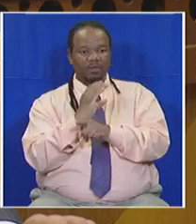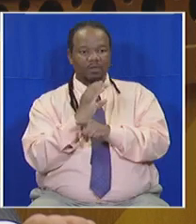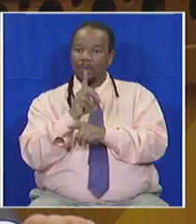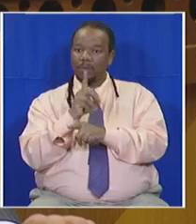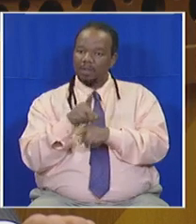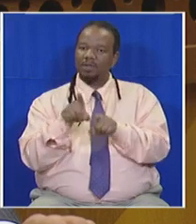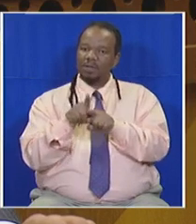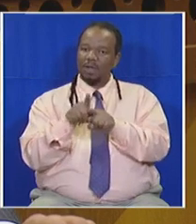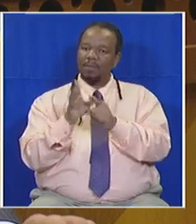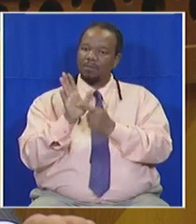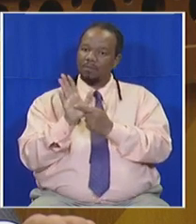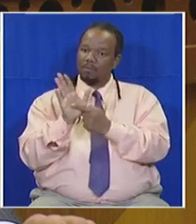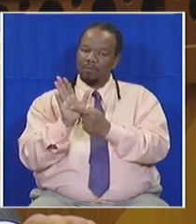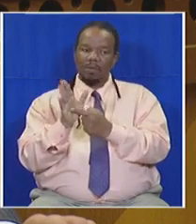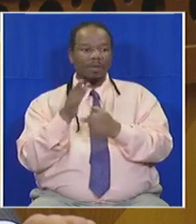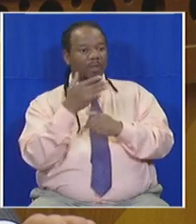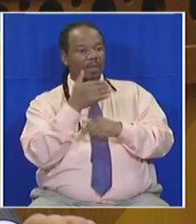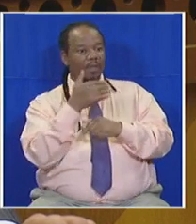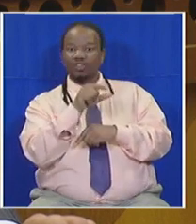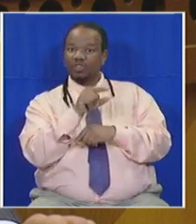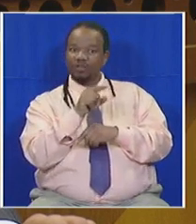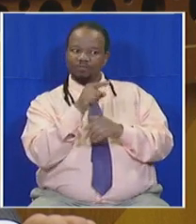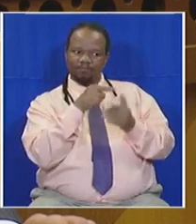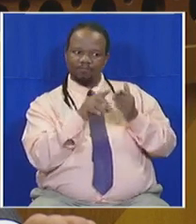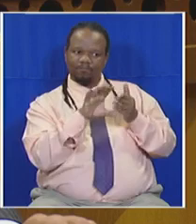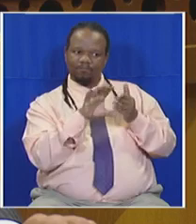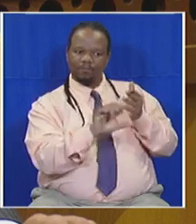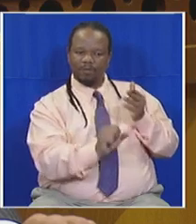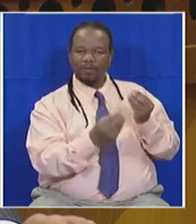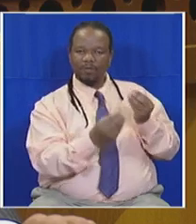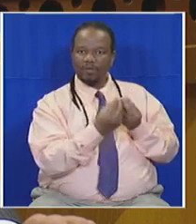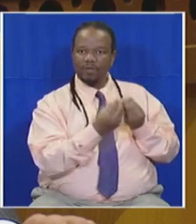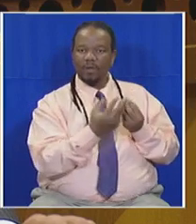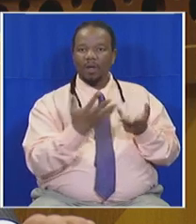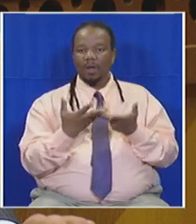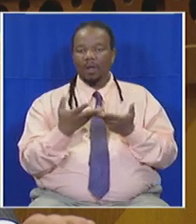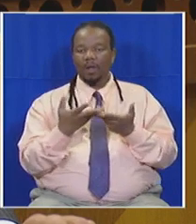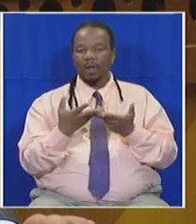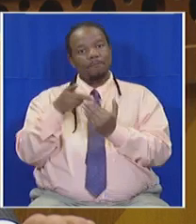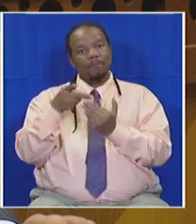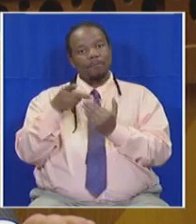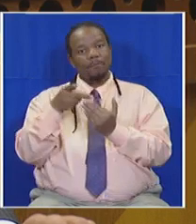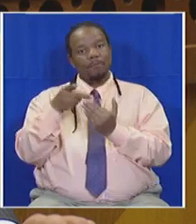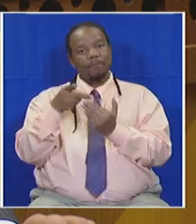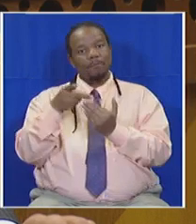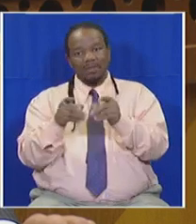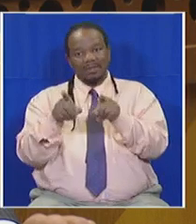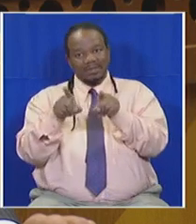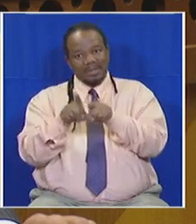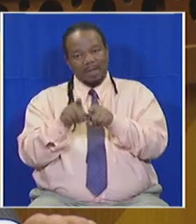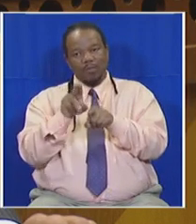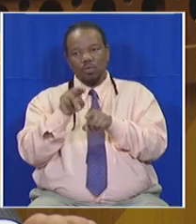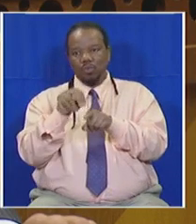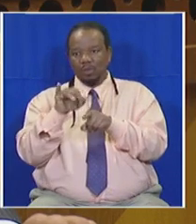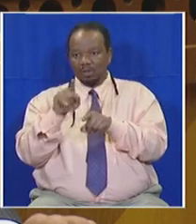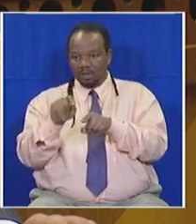to deal with the findings by the Auditor General. We will also strengthen both the project management capacity of the CWP unit as well as